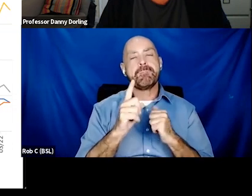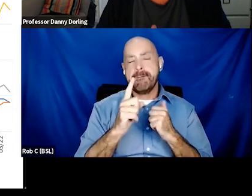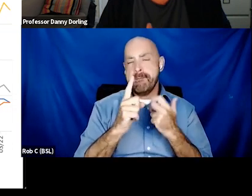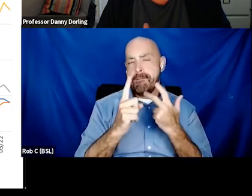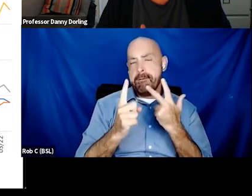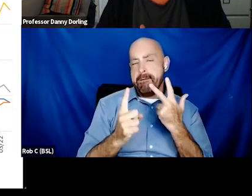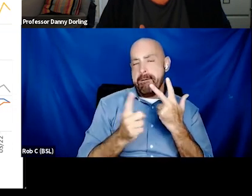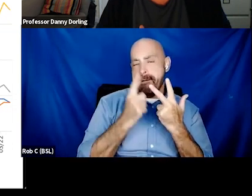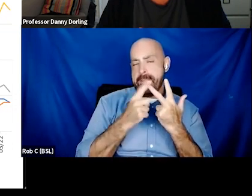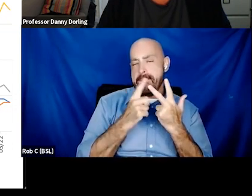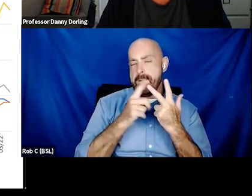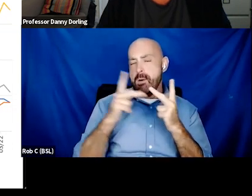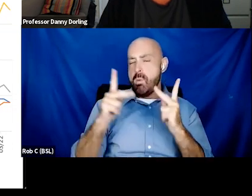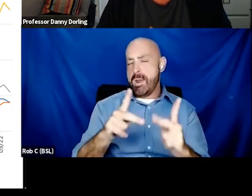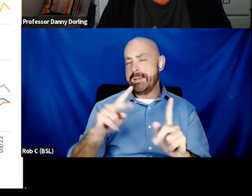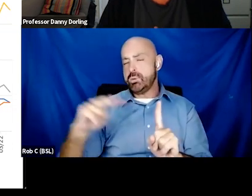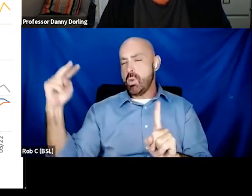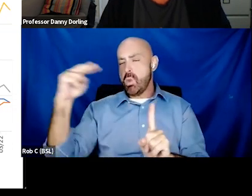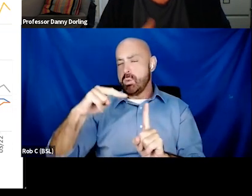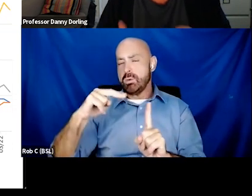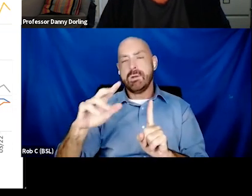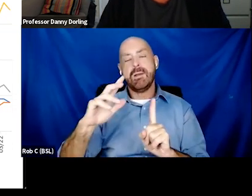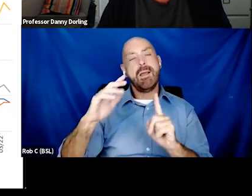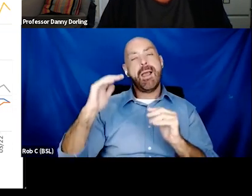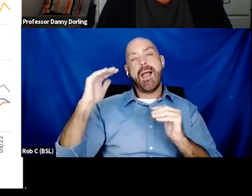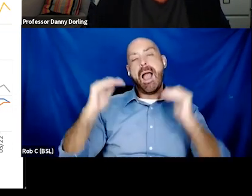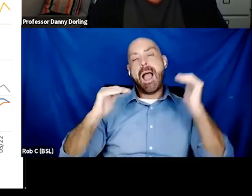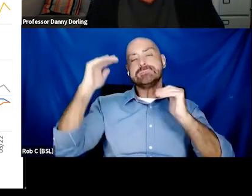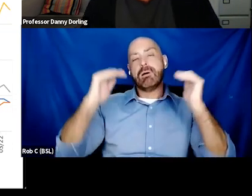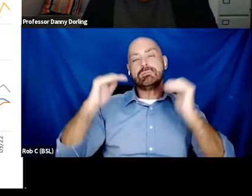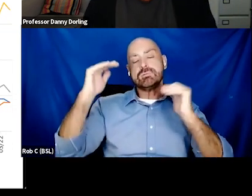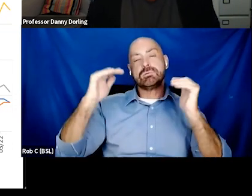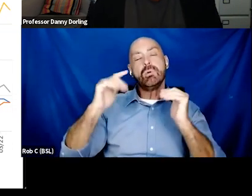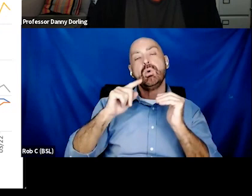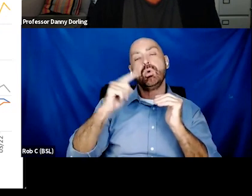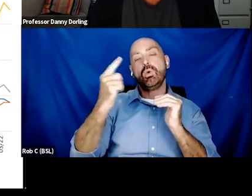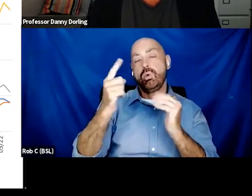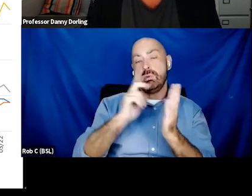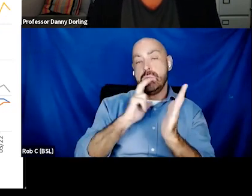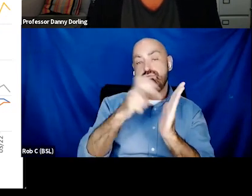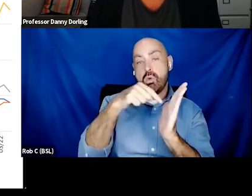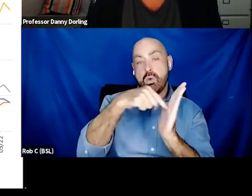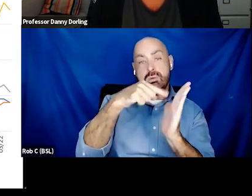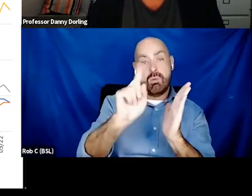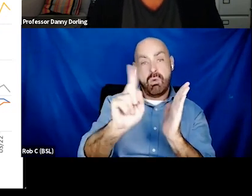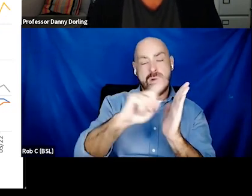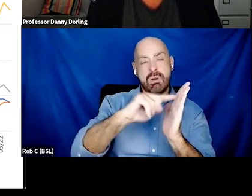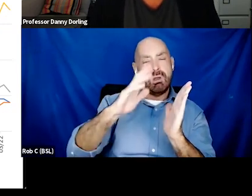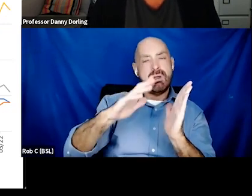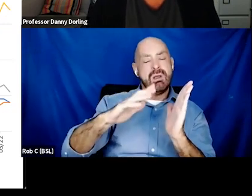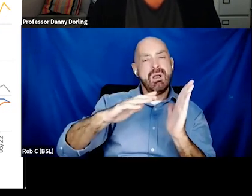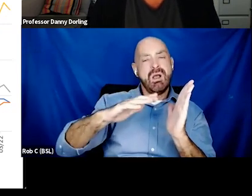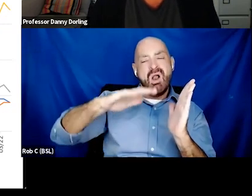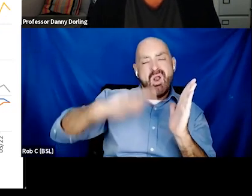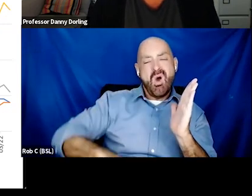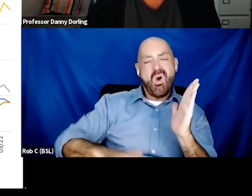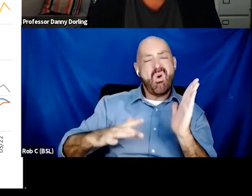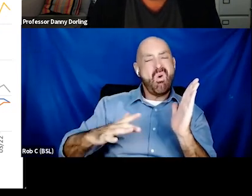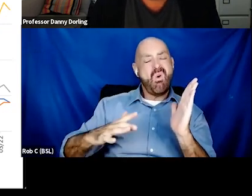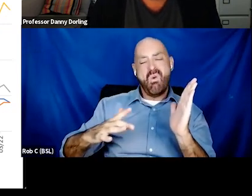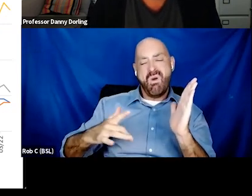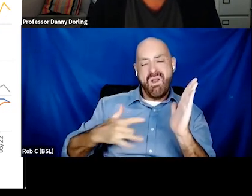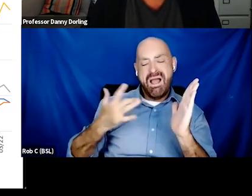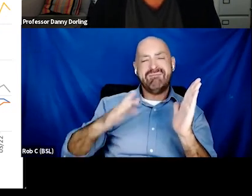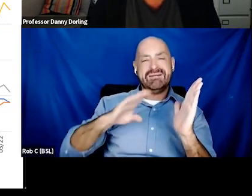things, and it's a portion of our adults who record high levels of low life satisfaction, high levels of